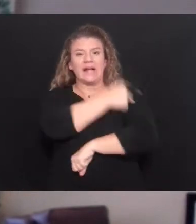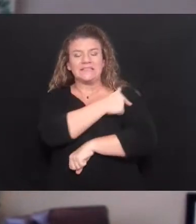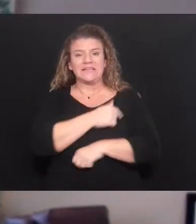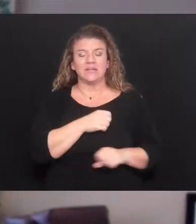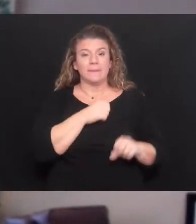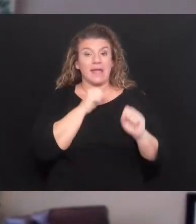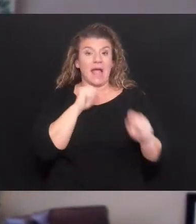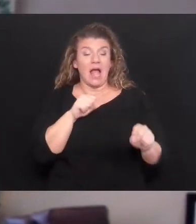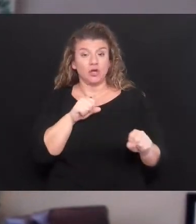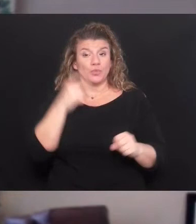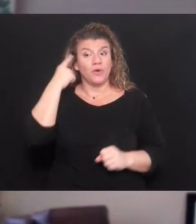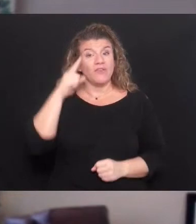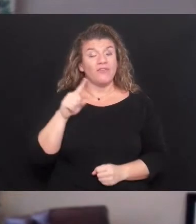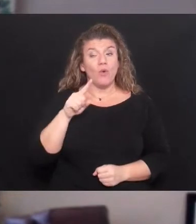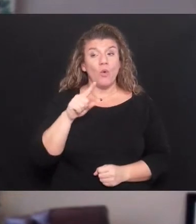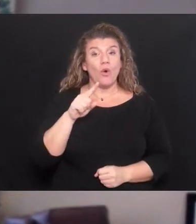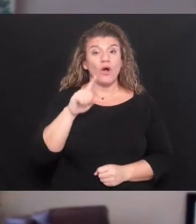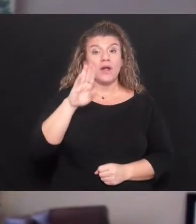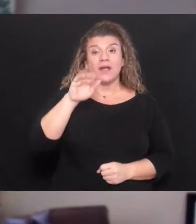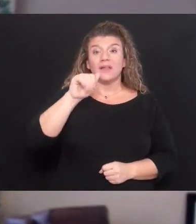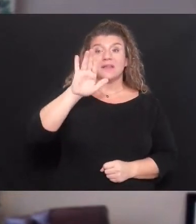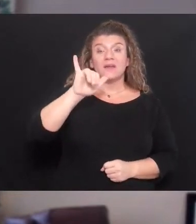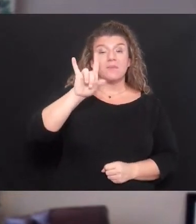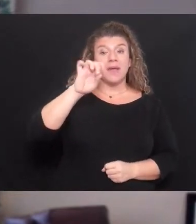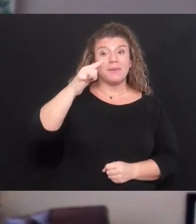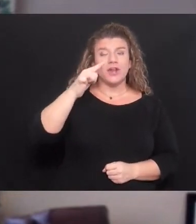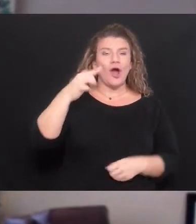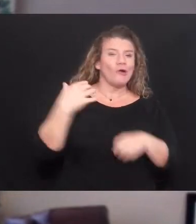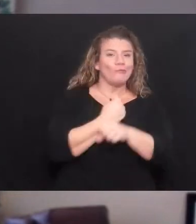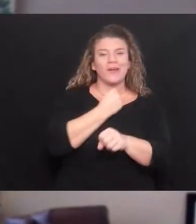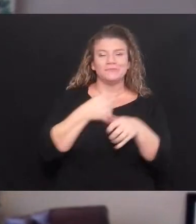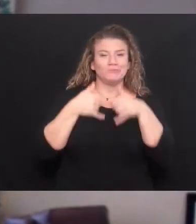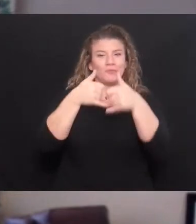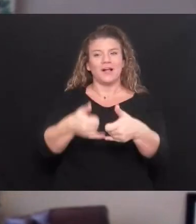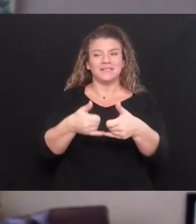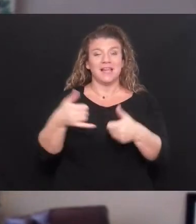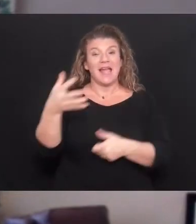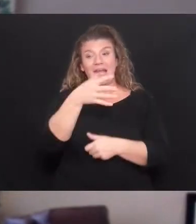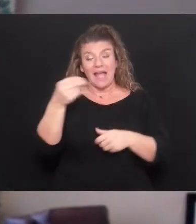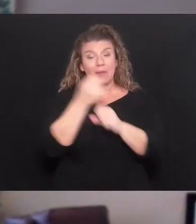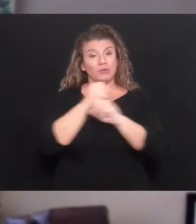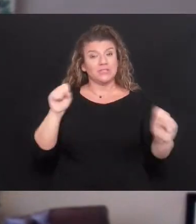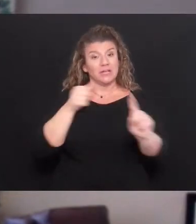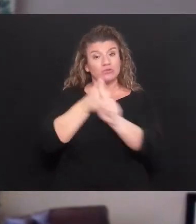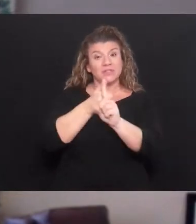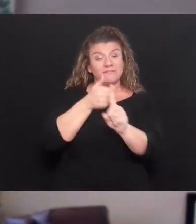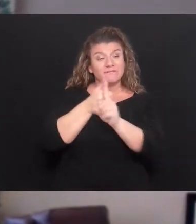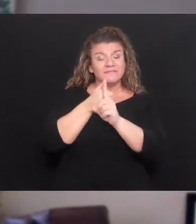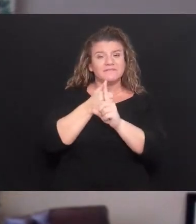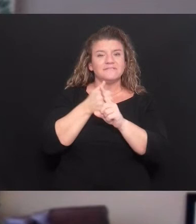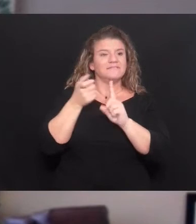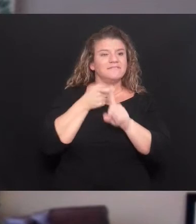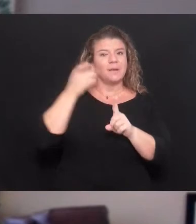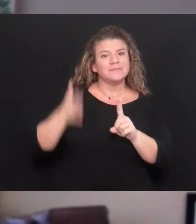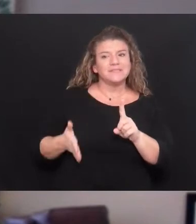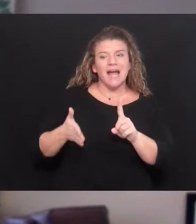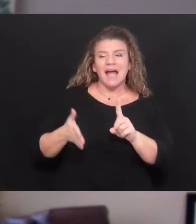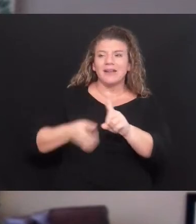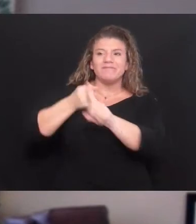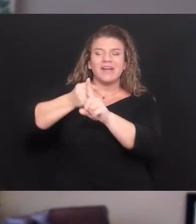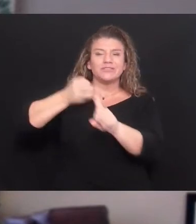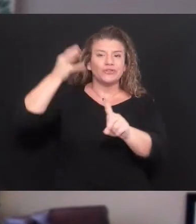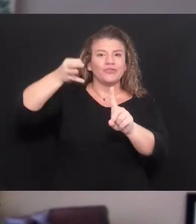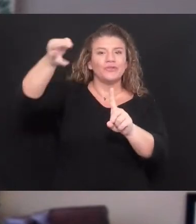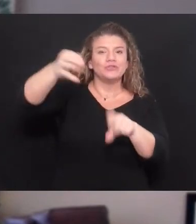eligible for the baby dog lottery prizes and to protect yourself from side effects of long